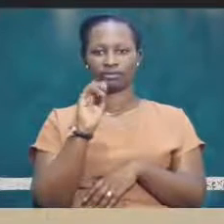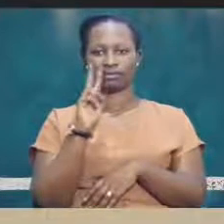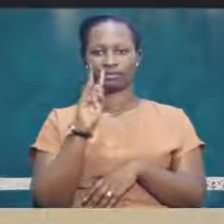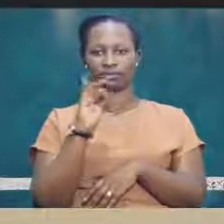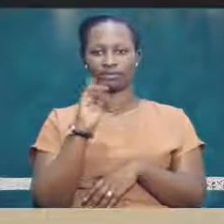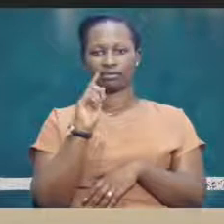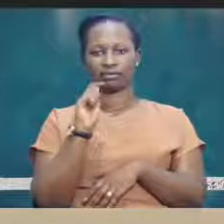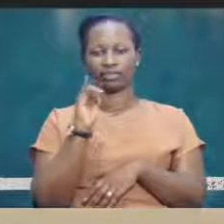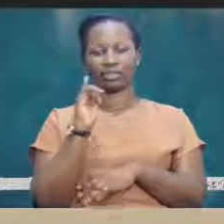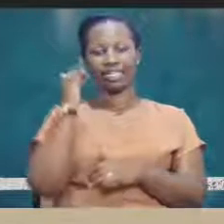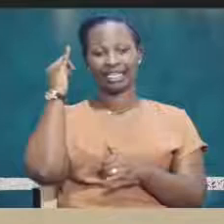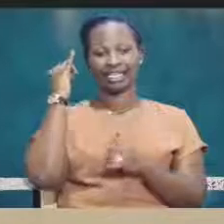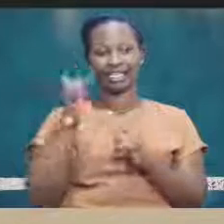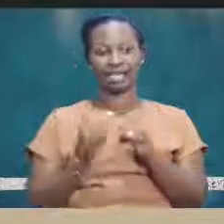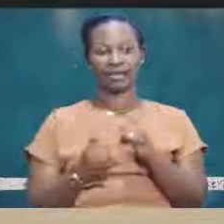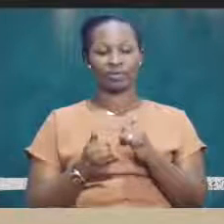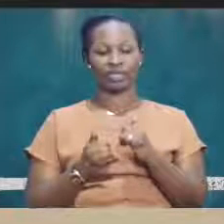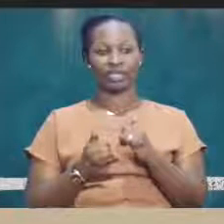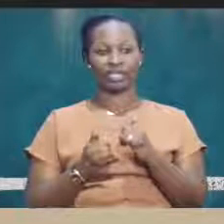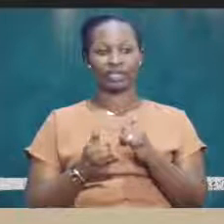and last one is